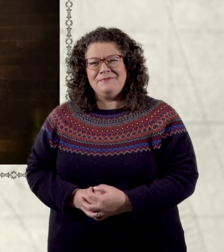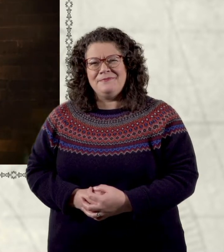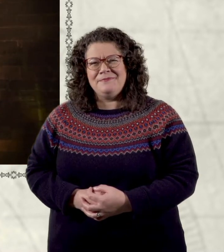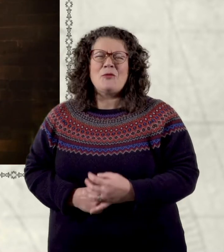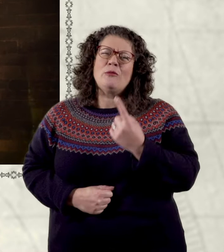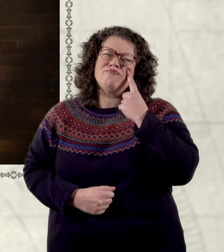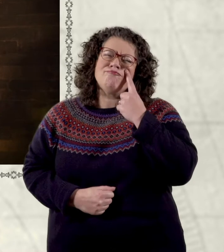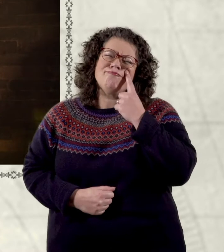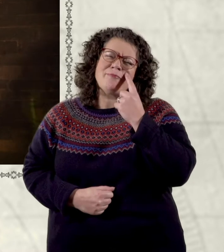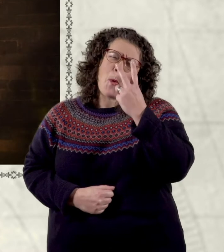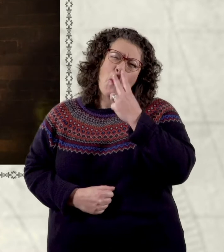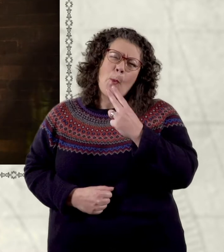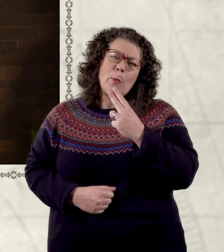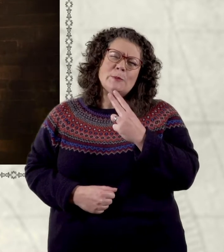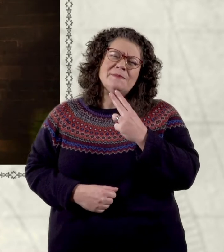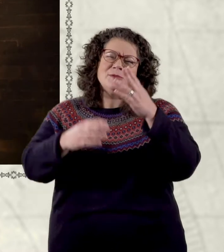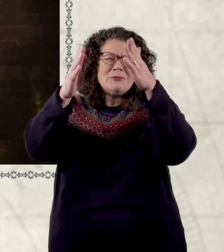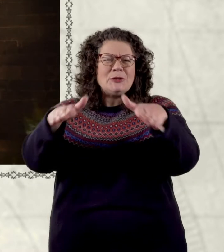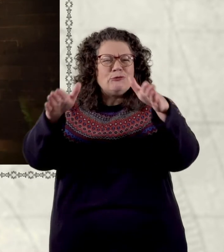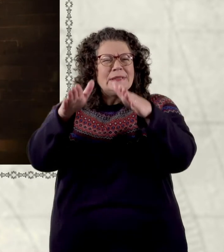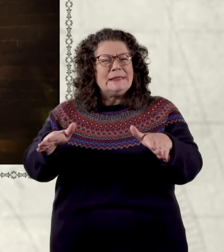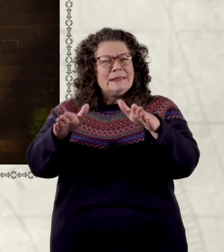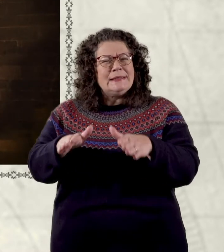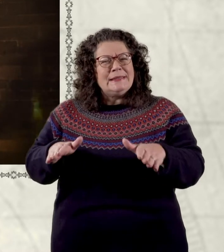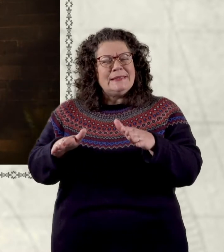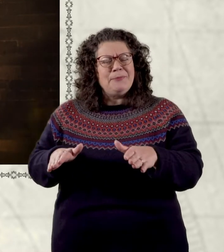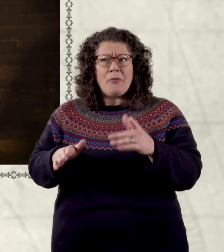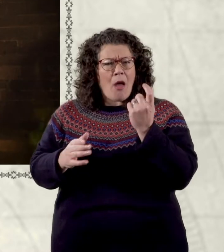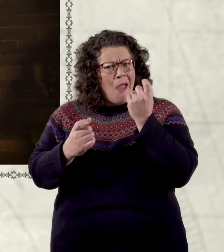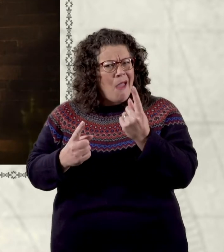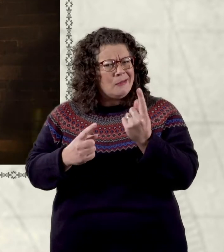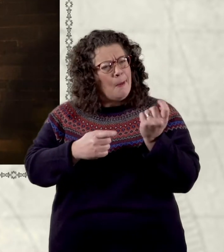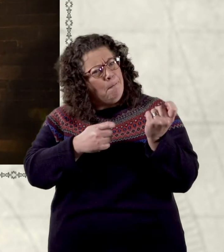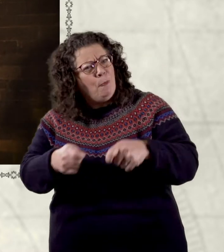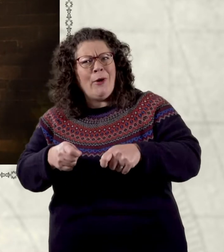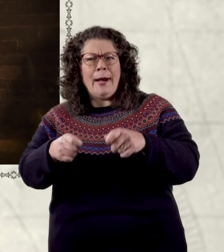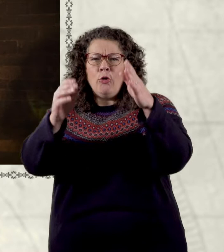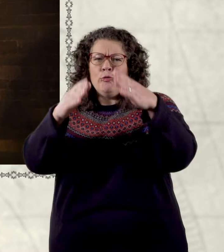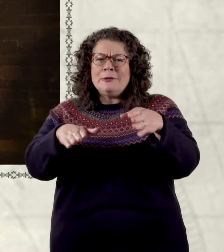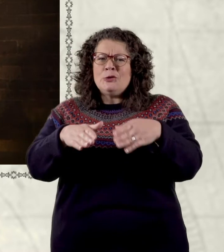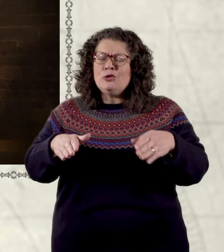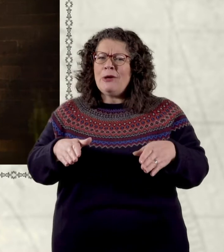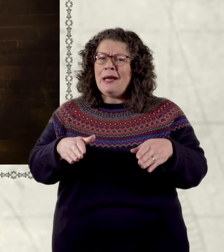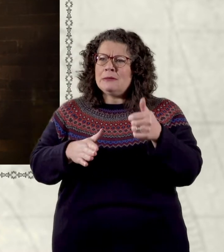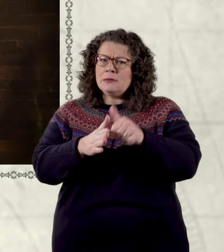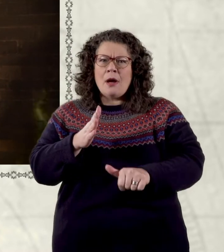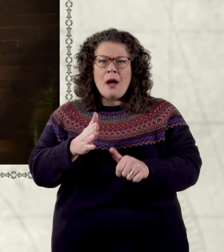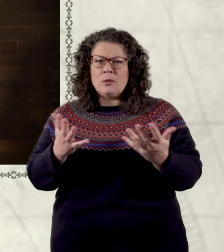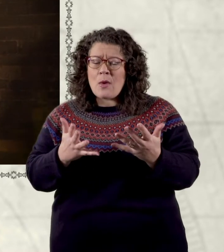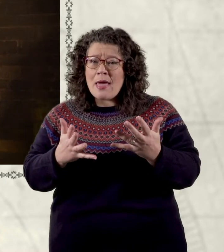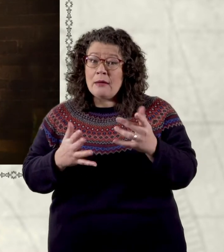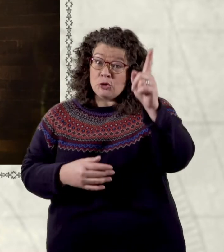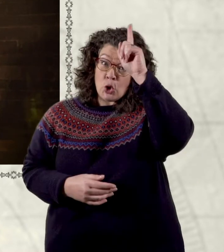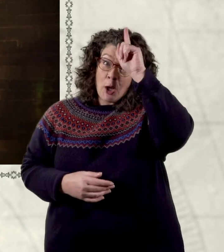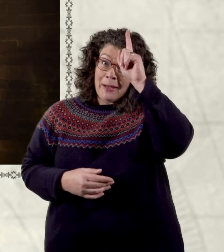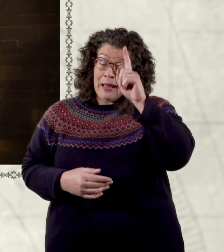The old Christmas tree. Now, the idea of bringing a Christmas tree into the house originally came from